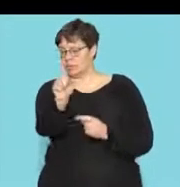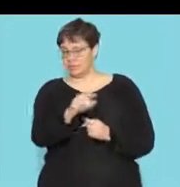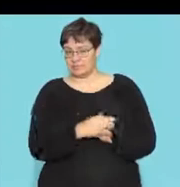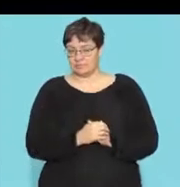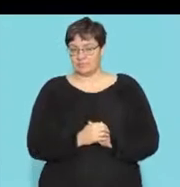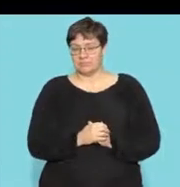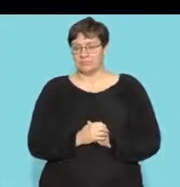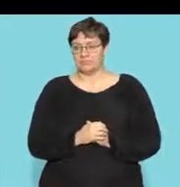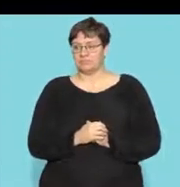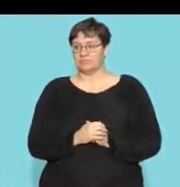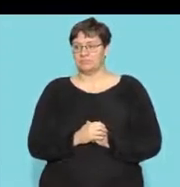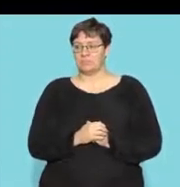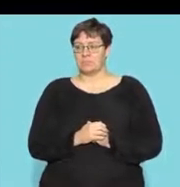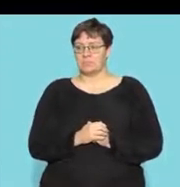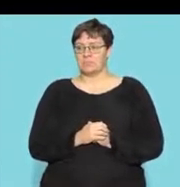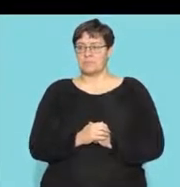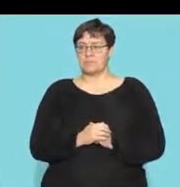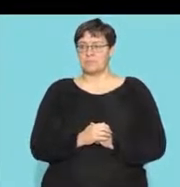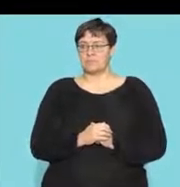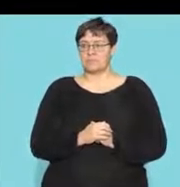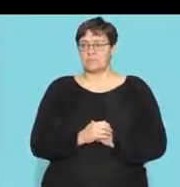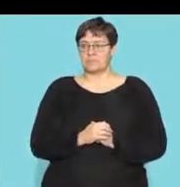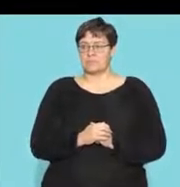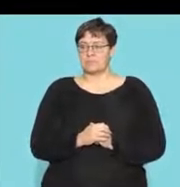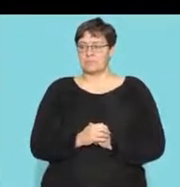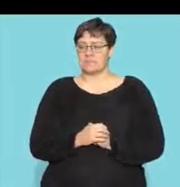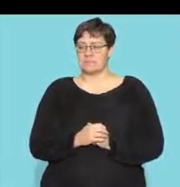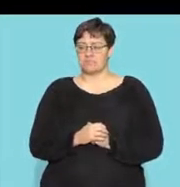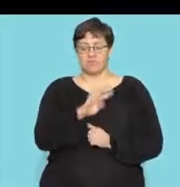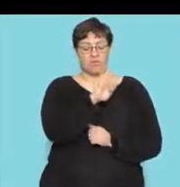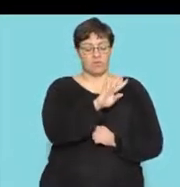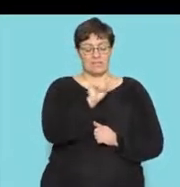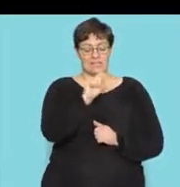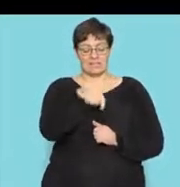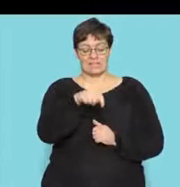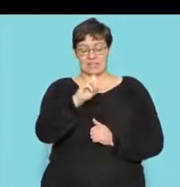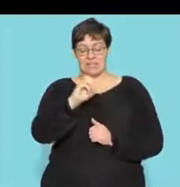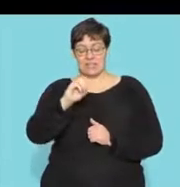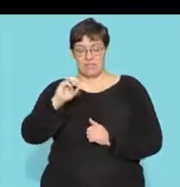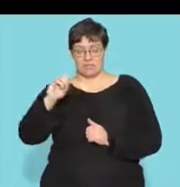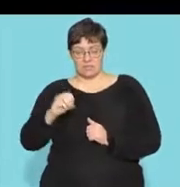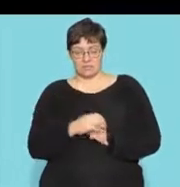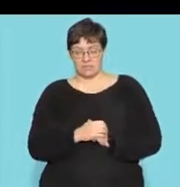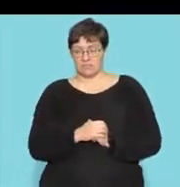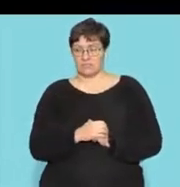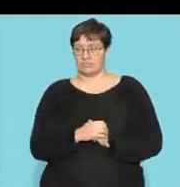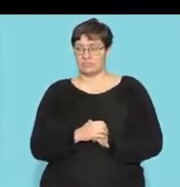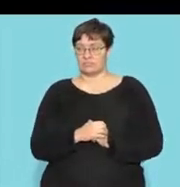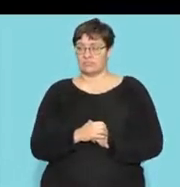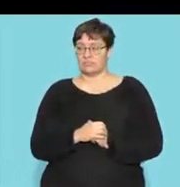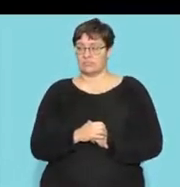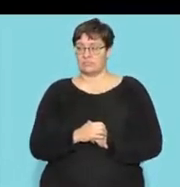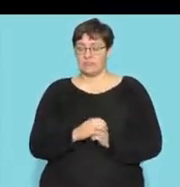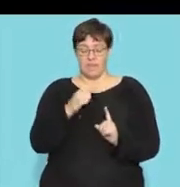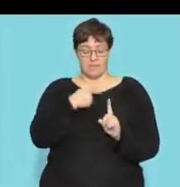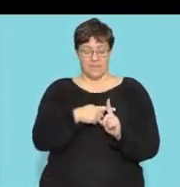We take our figure here, which is 46,000, right? Plus